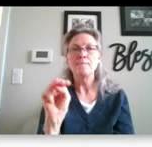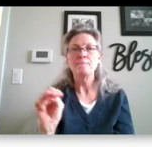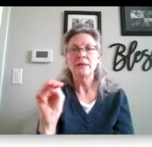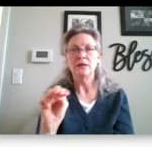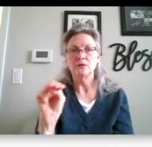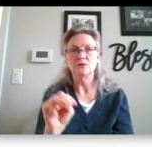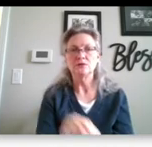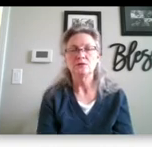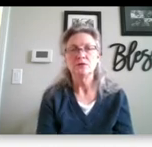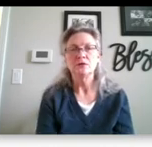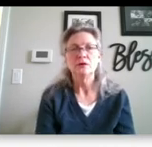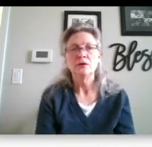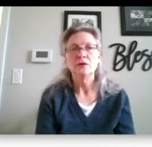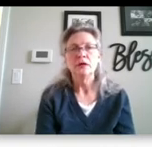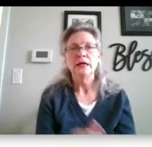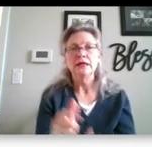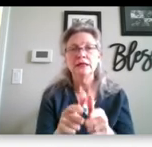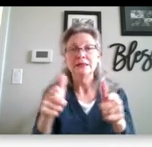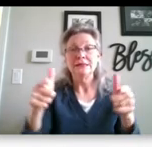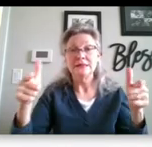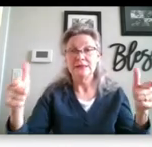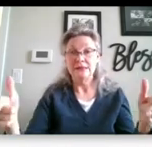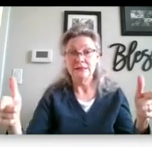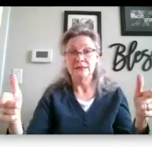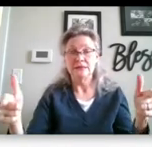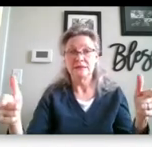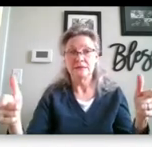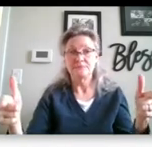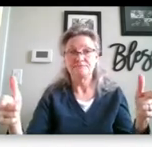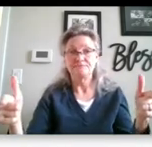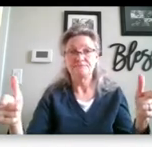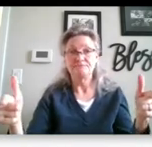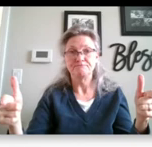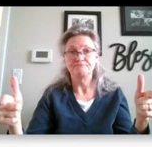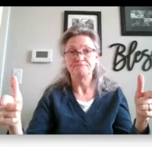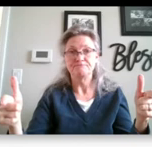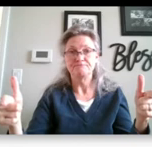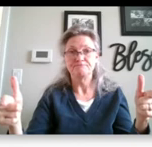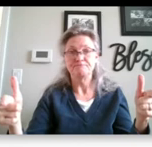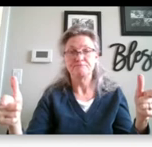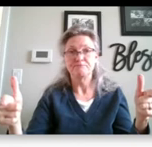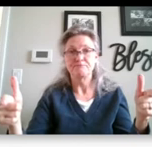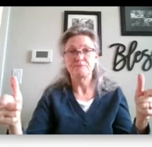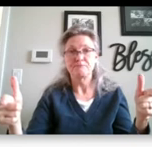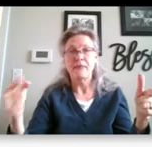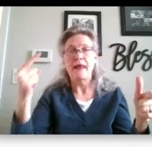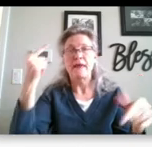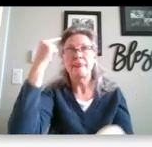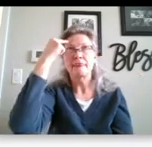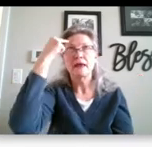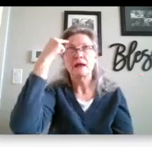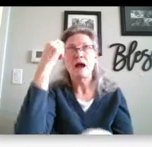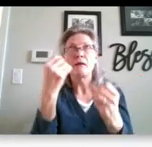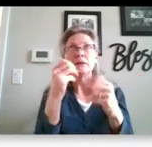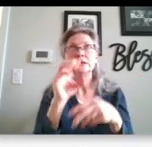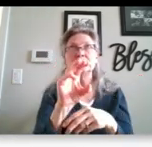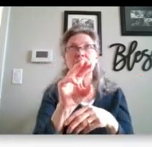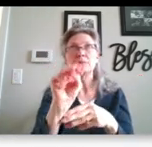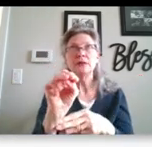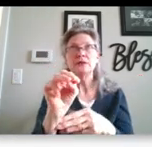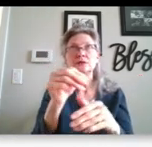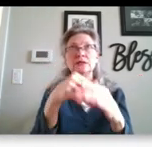measures distance, and speak about it in the regards to meters. Well, think to yourself, how many centimeters are in